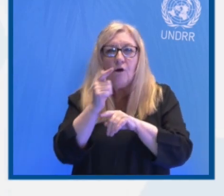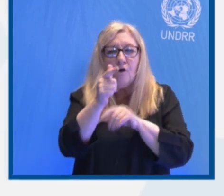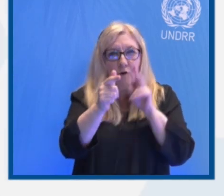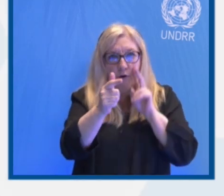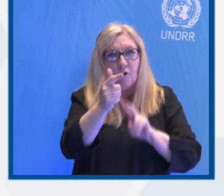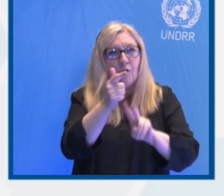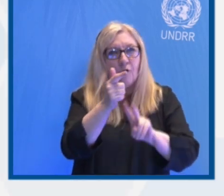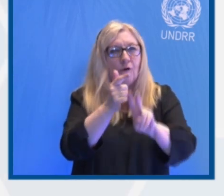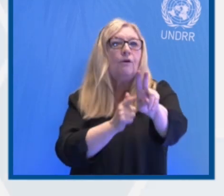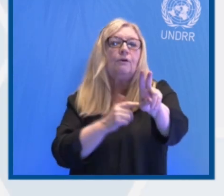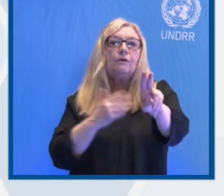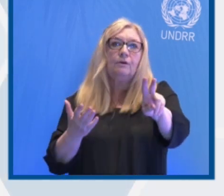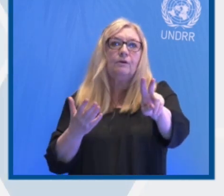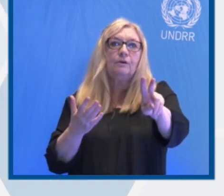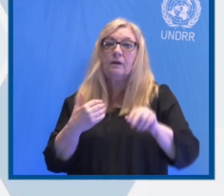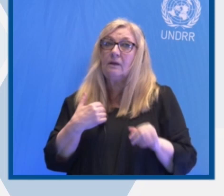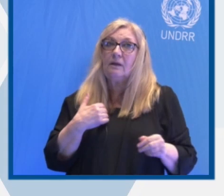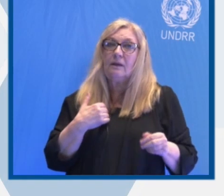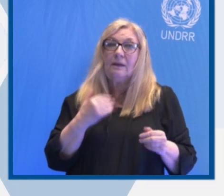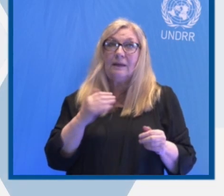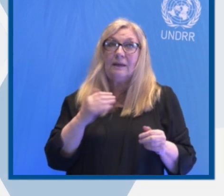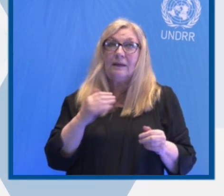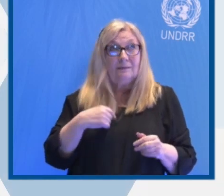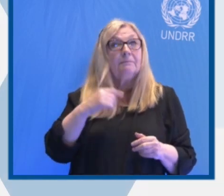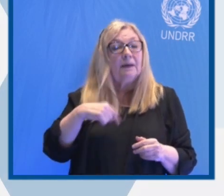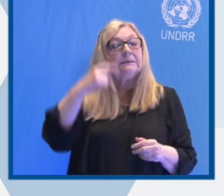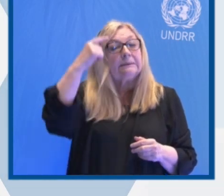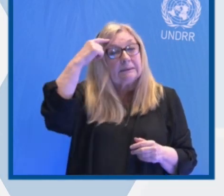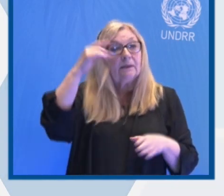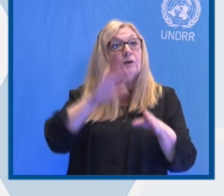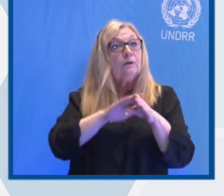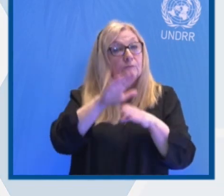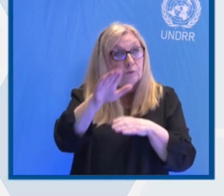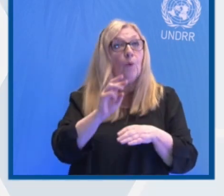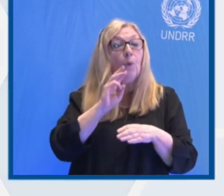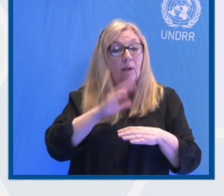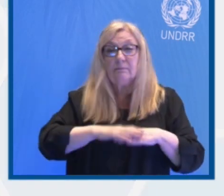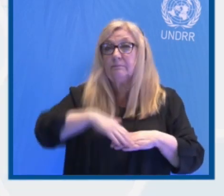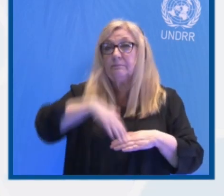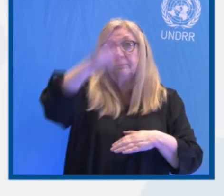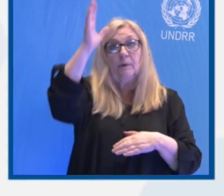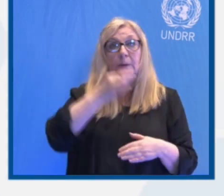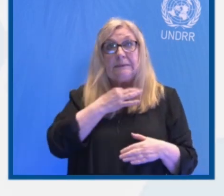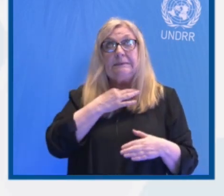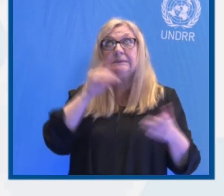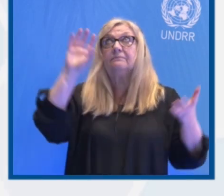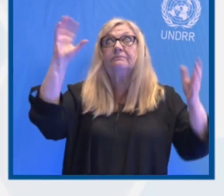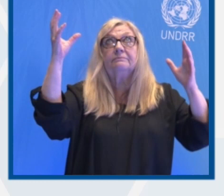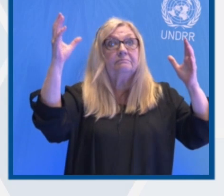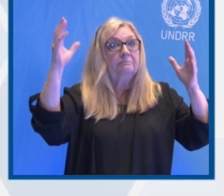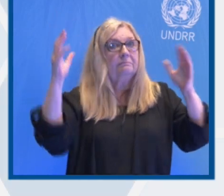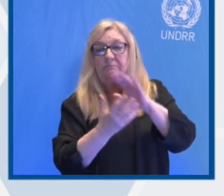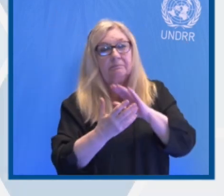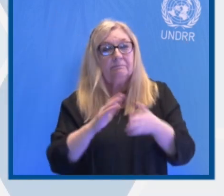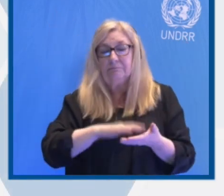and assuming that we're going to have increased physical risks in the future than those that we have now. But the prioritization can come into